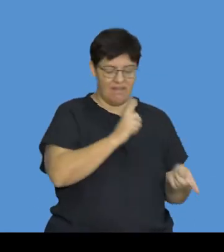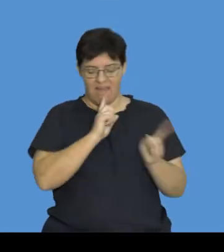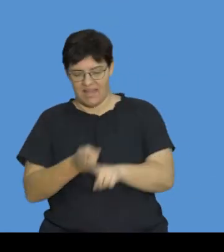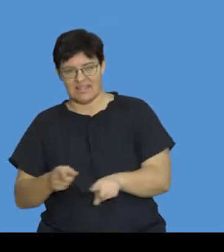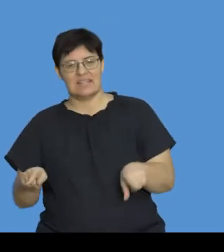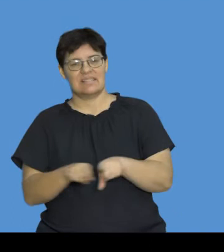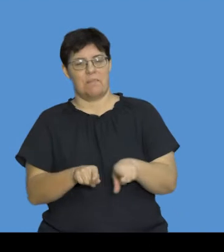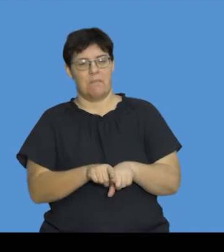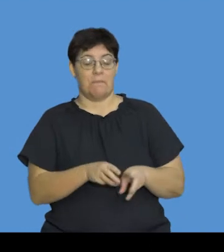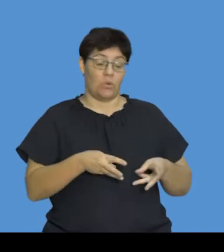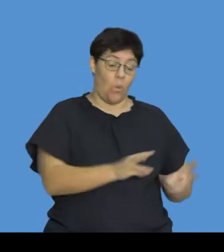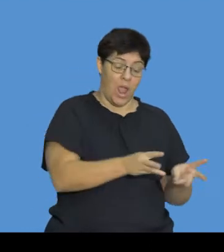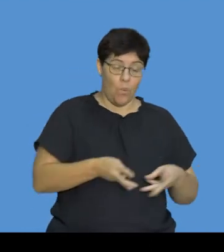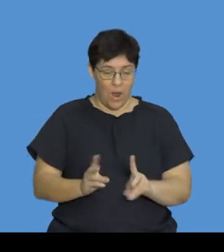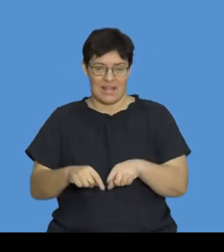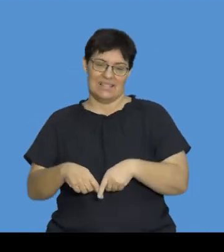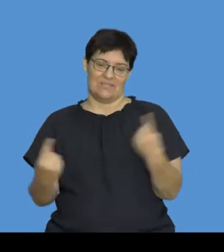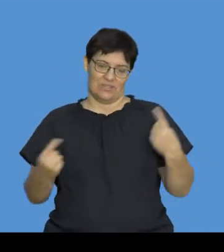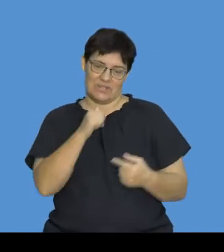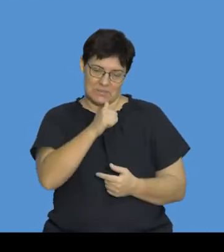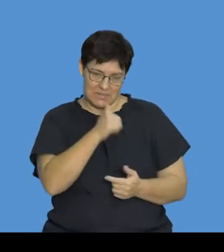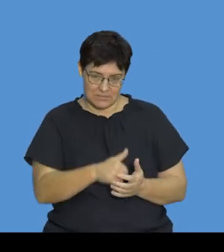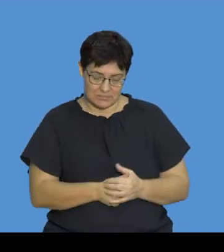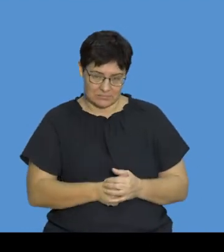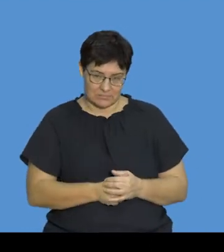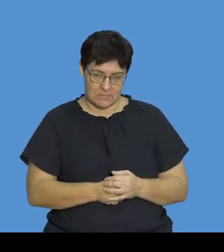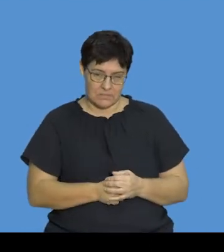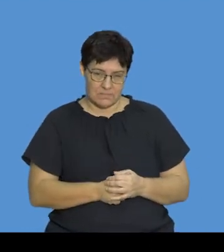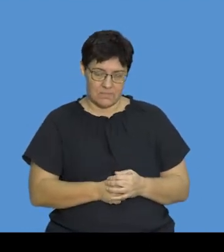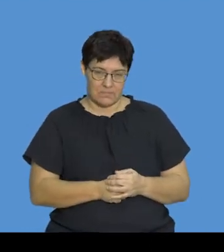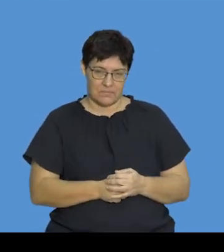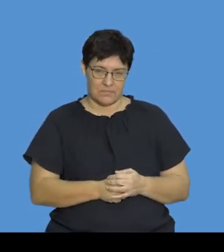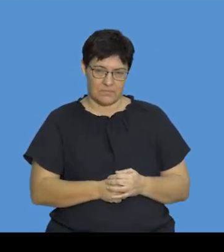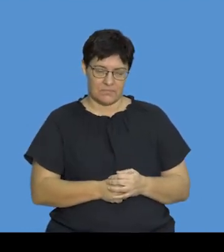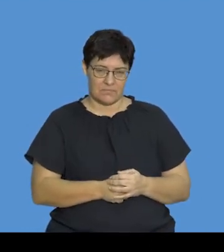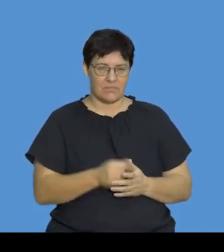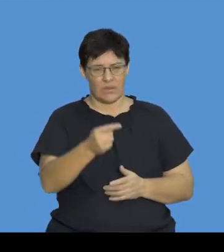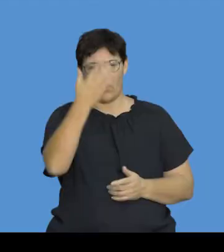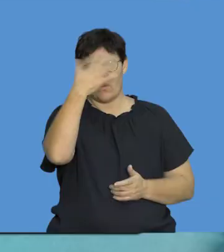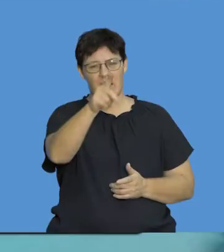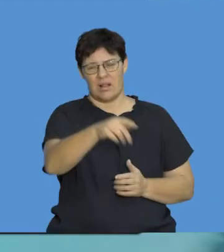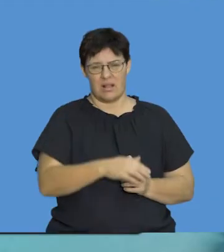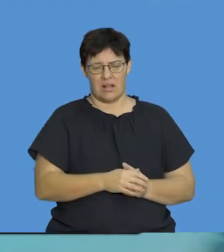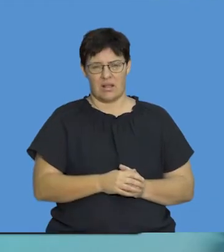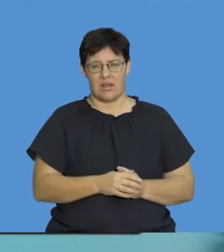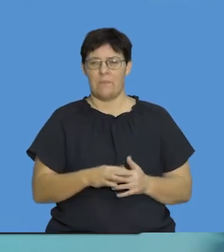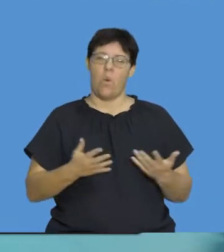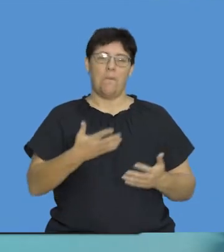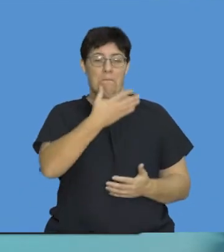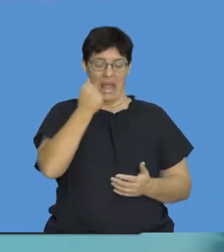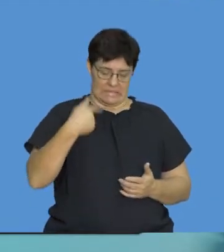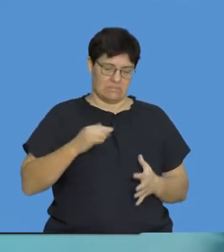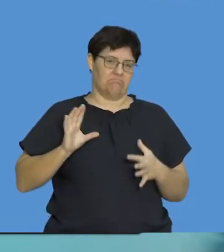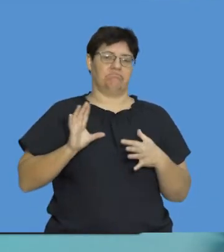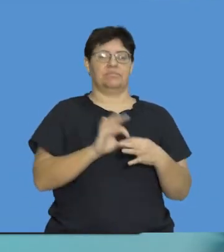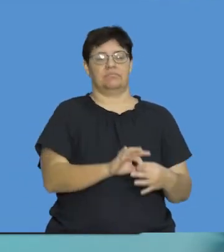thing, irrespective of the method that you use. But now I know that you guys will take the method that works best for you.